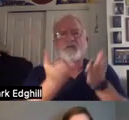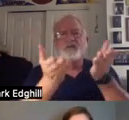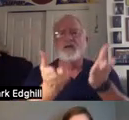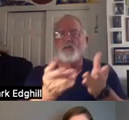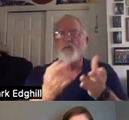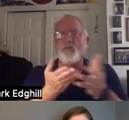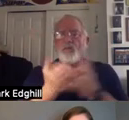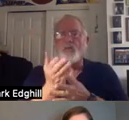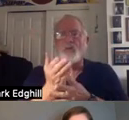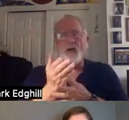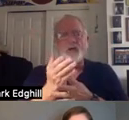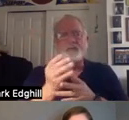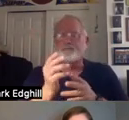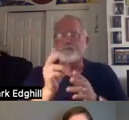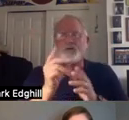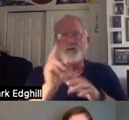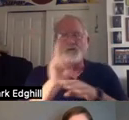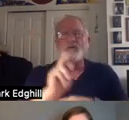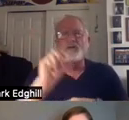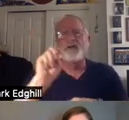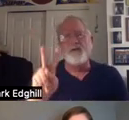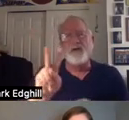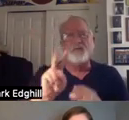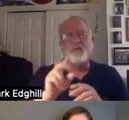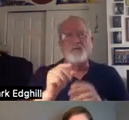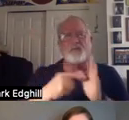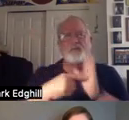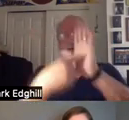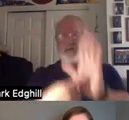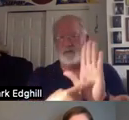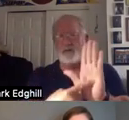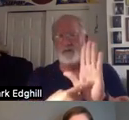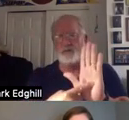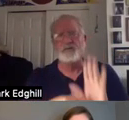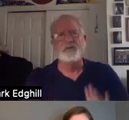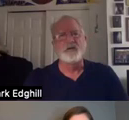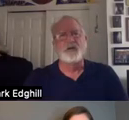tried to present it through. And she tried to present it through